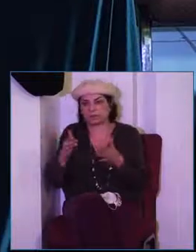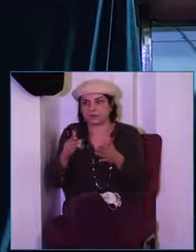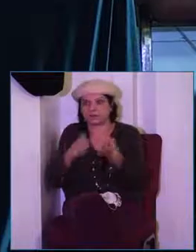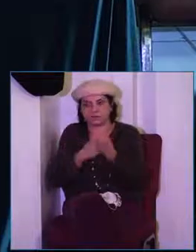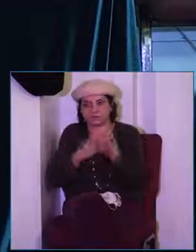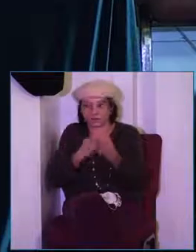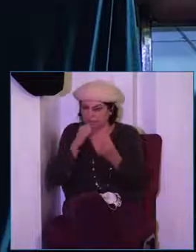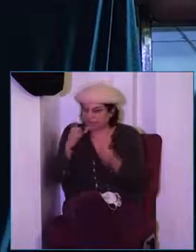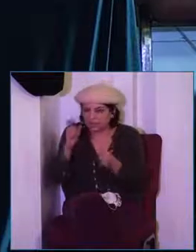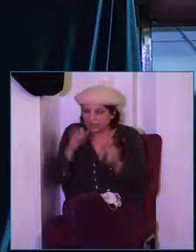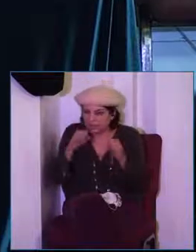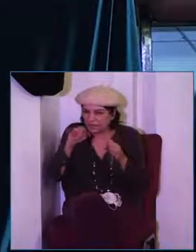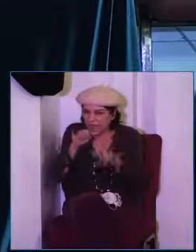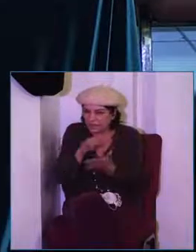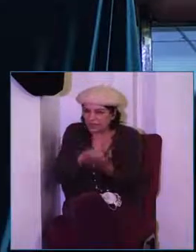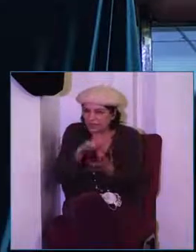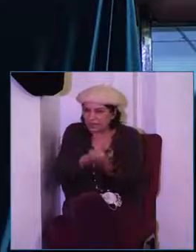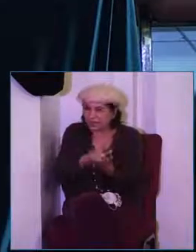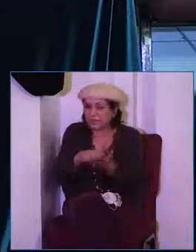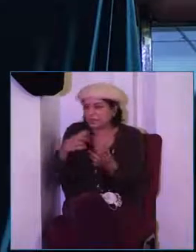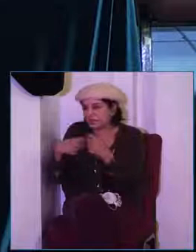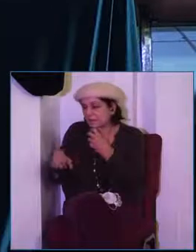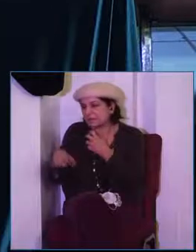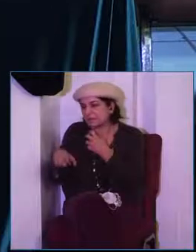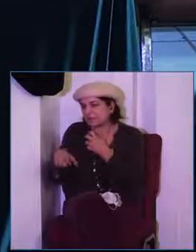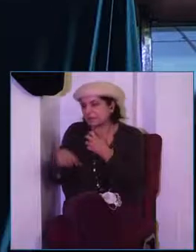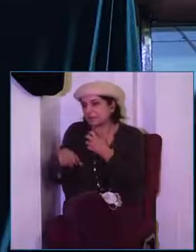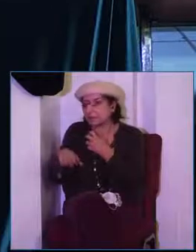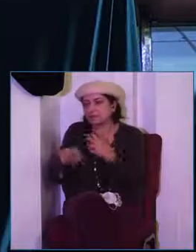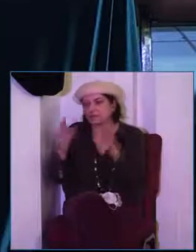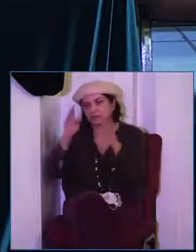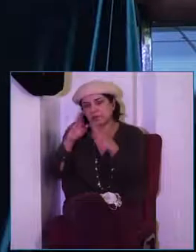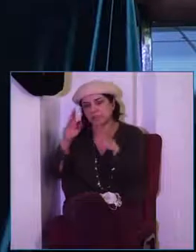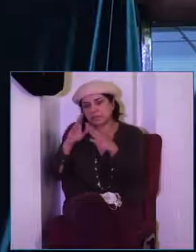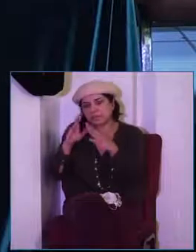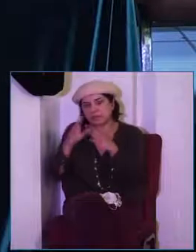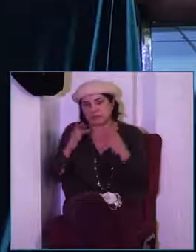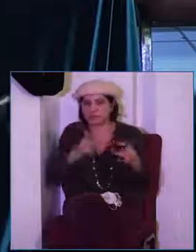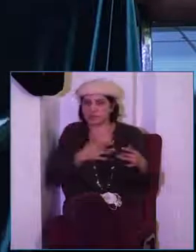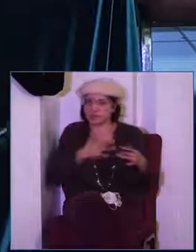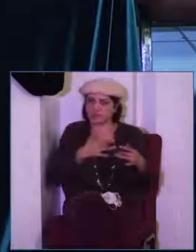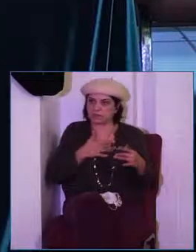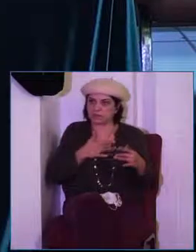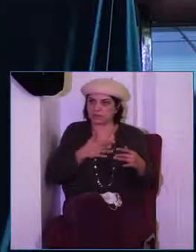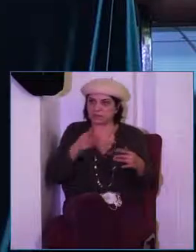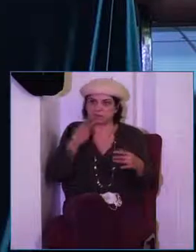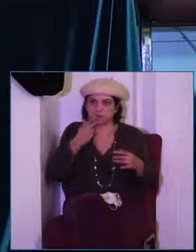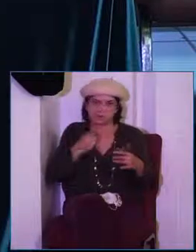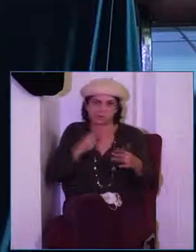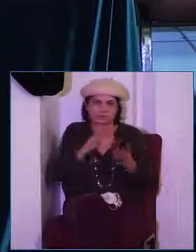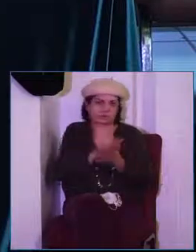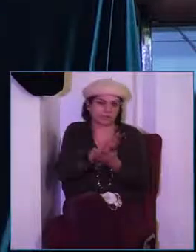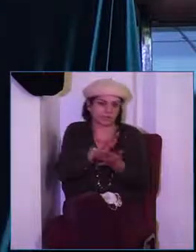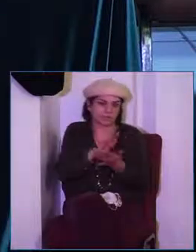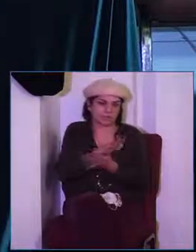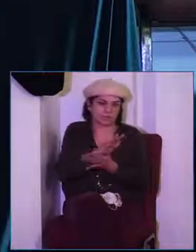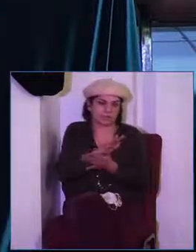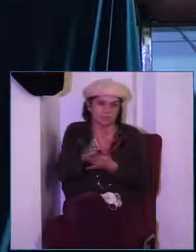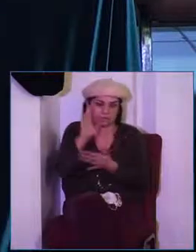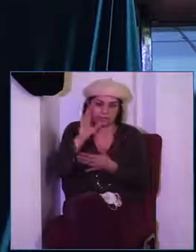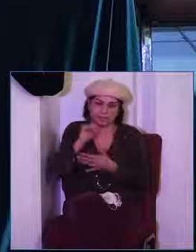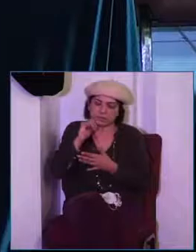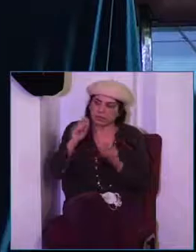difficult. And it troubles your heart when you get that pink slip and say, we're not going to be able to pay